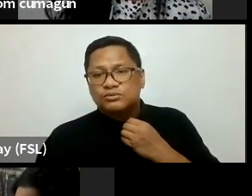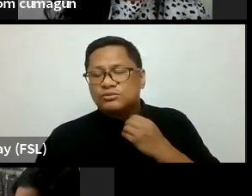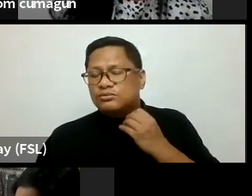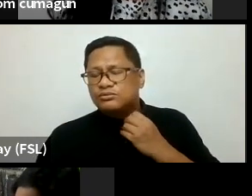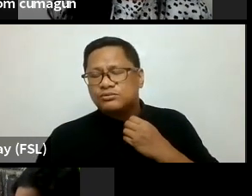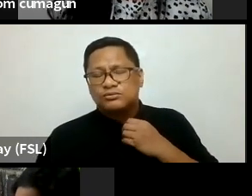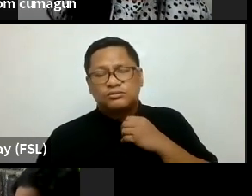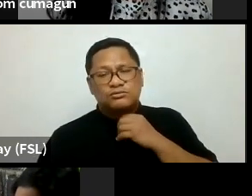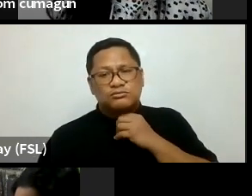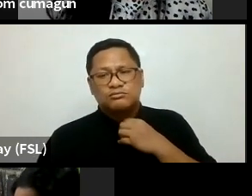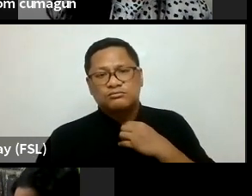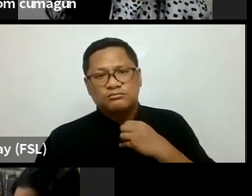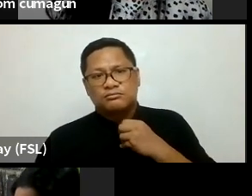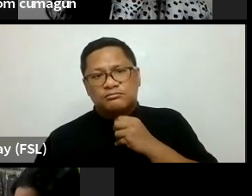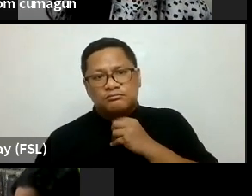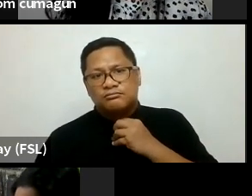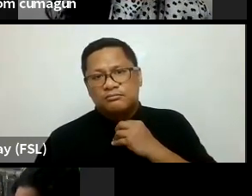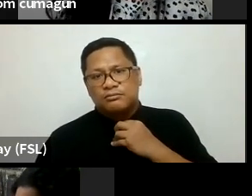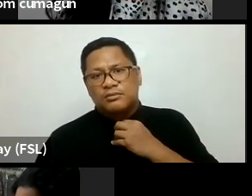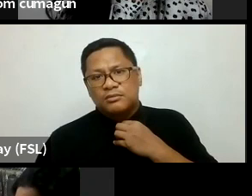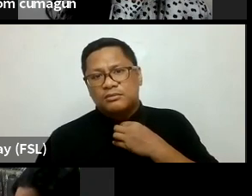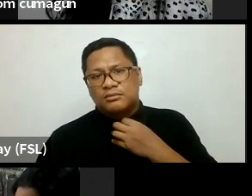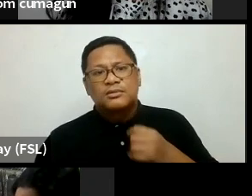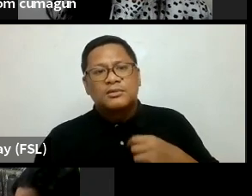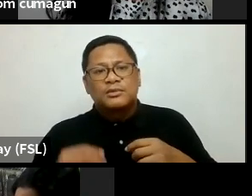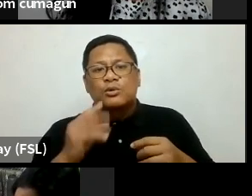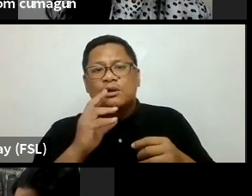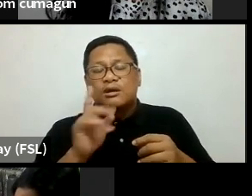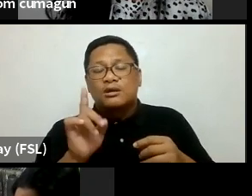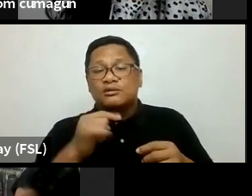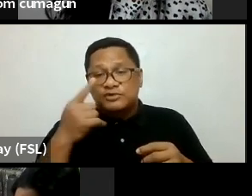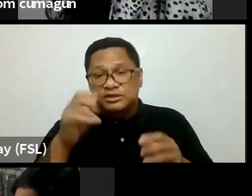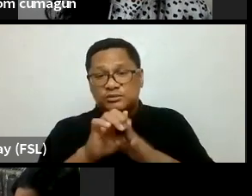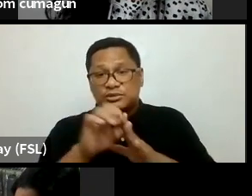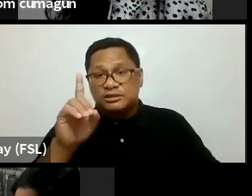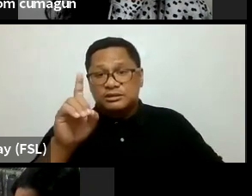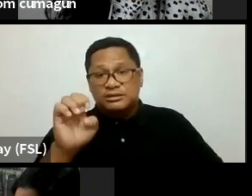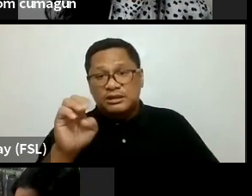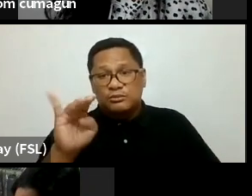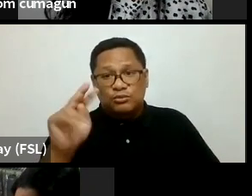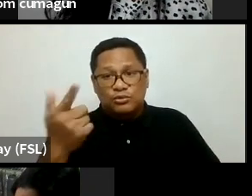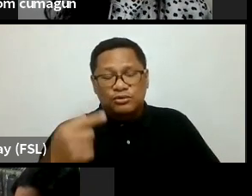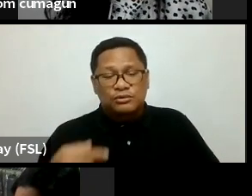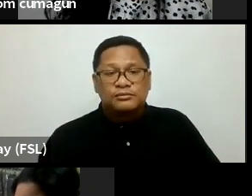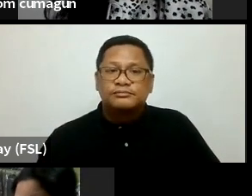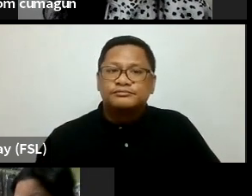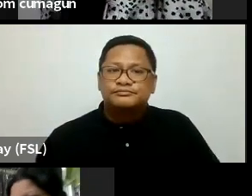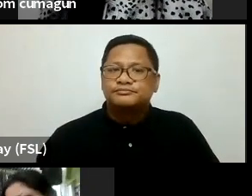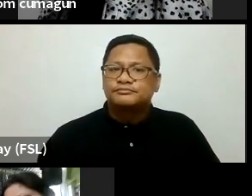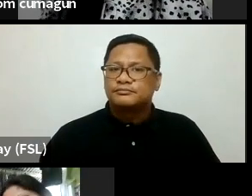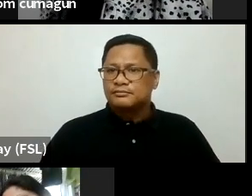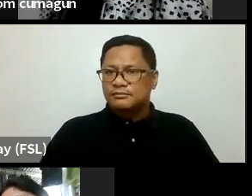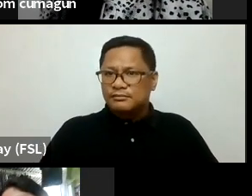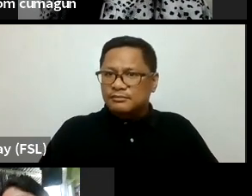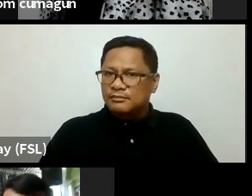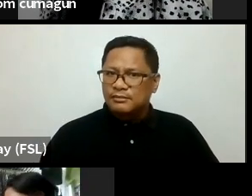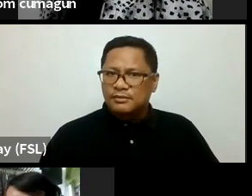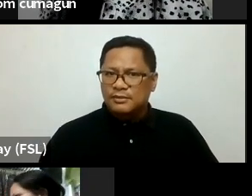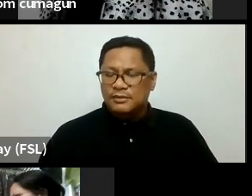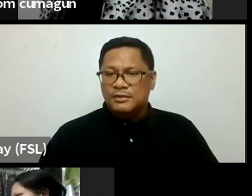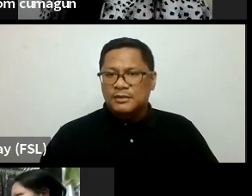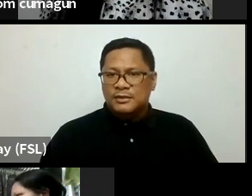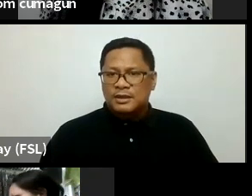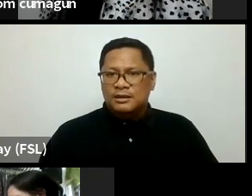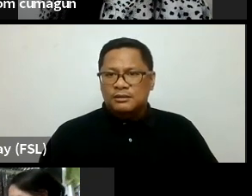business? Who would like to answer? We have a few more minutes. Oh, Debong. Sige, Debong. Go ahead, Debong. Si Debong. Sige, go ahead,